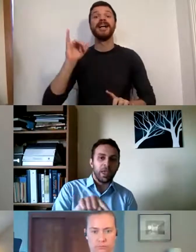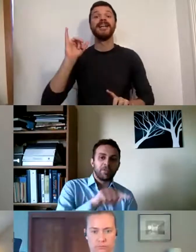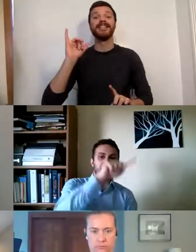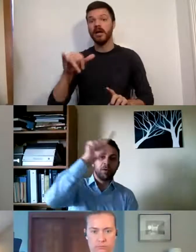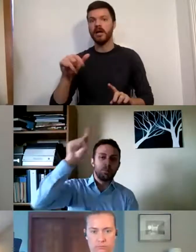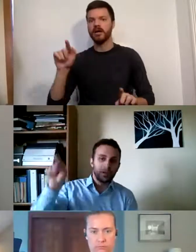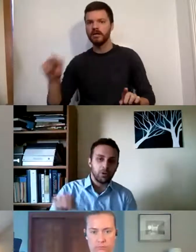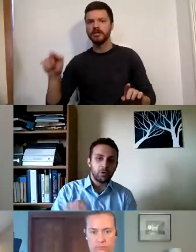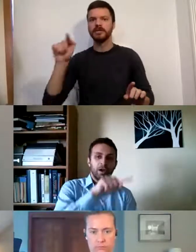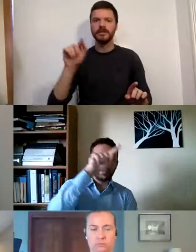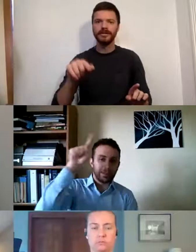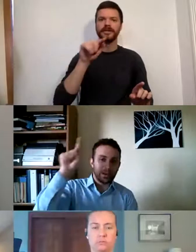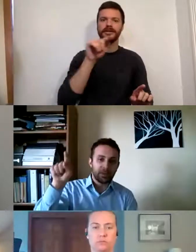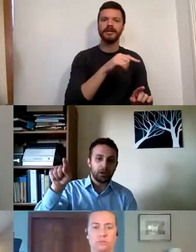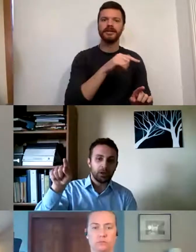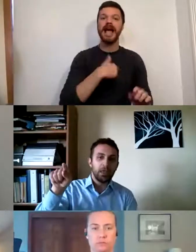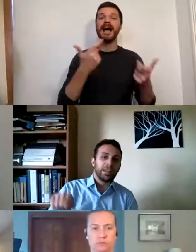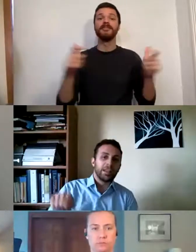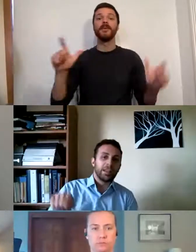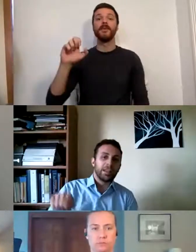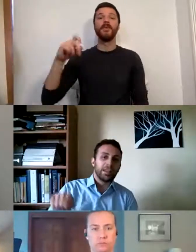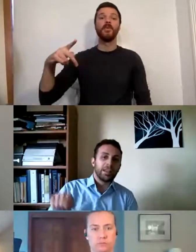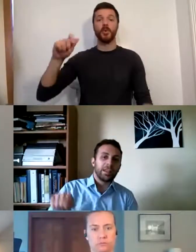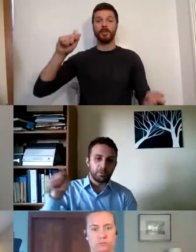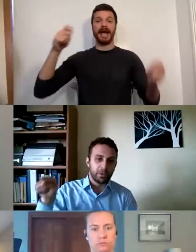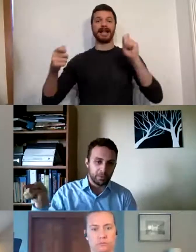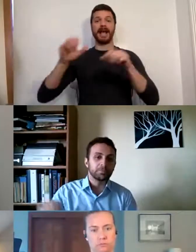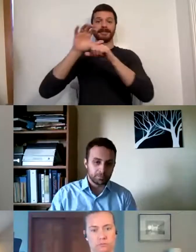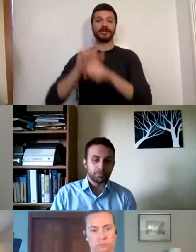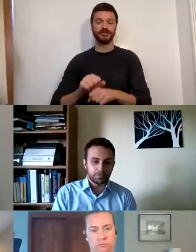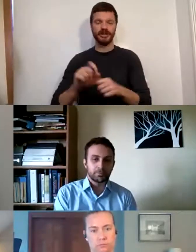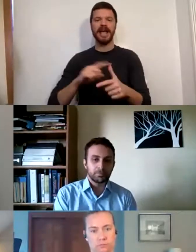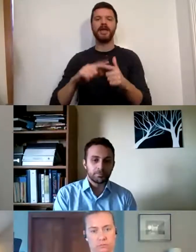we have the big loop of the adaptation and then the smaller loops within.